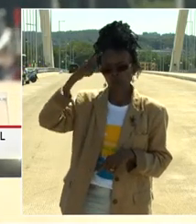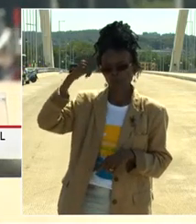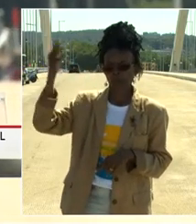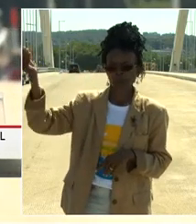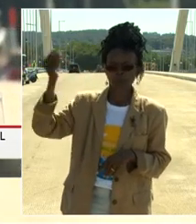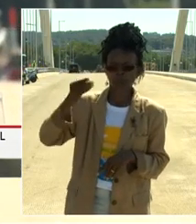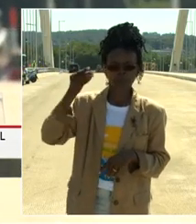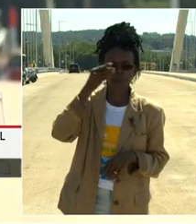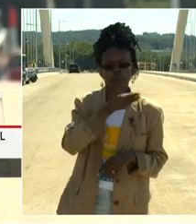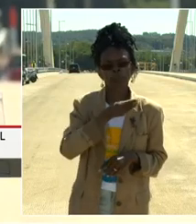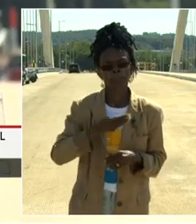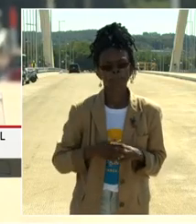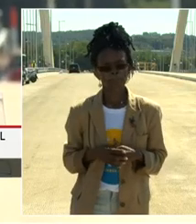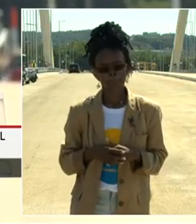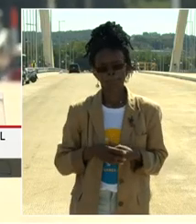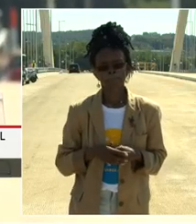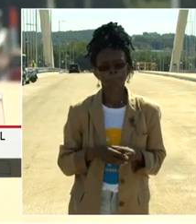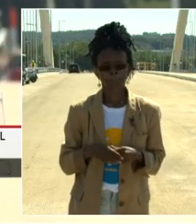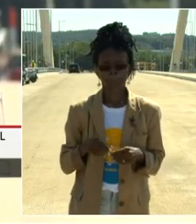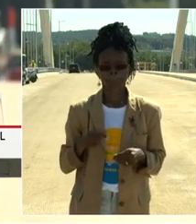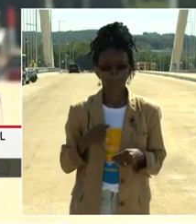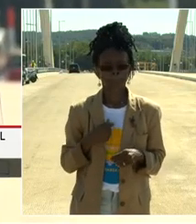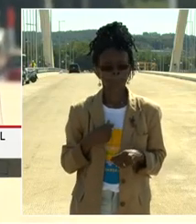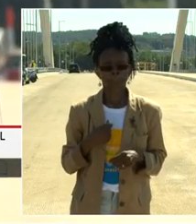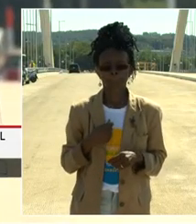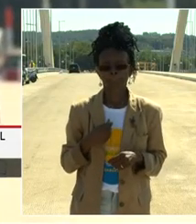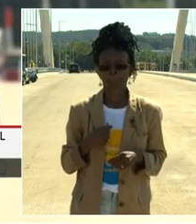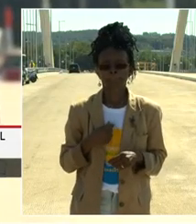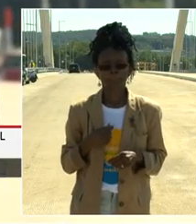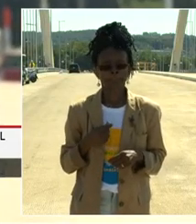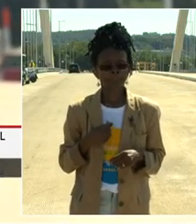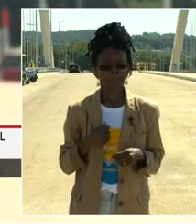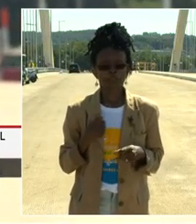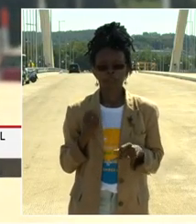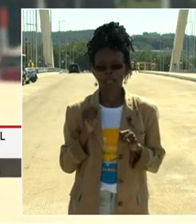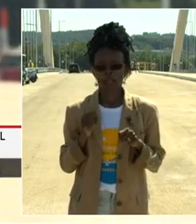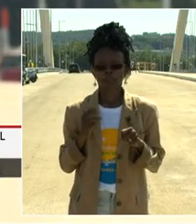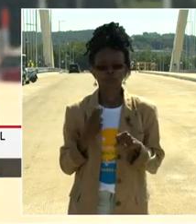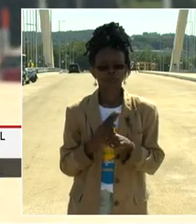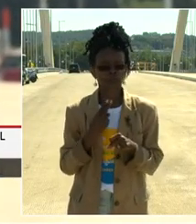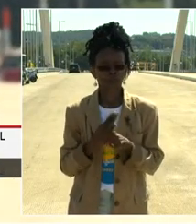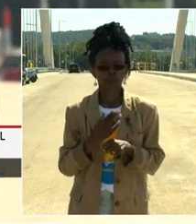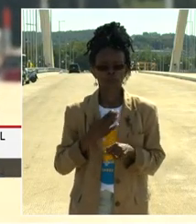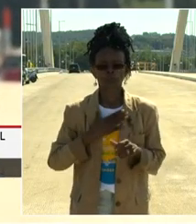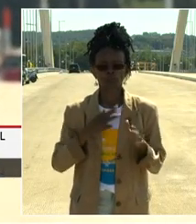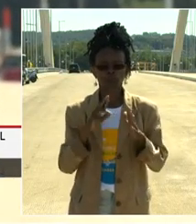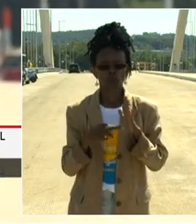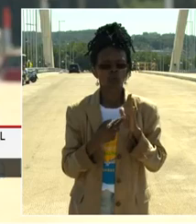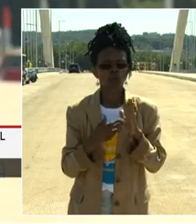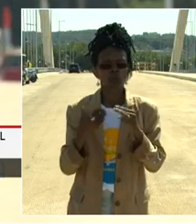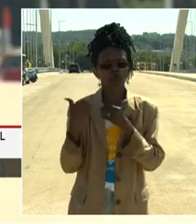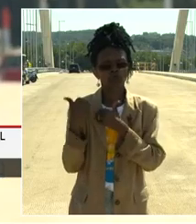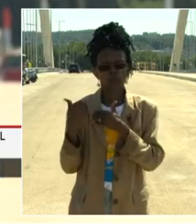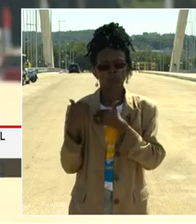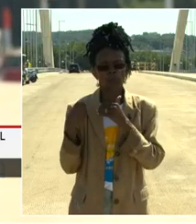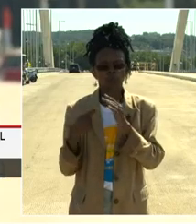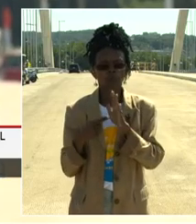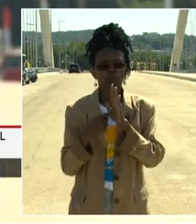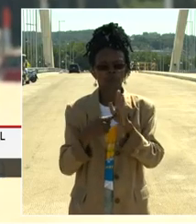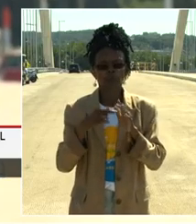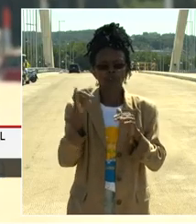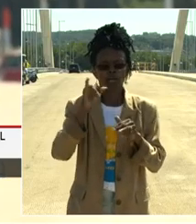was fortunate to be able to use my role as House Subcommittee